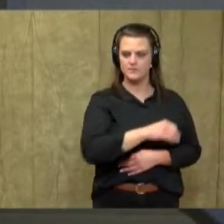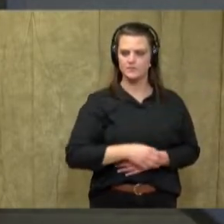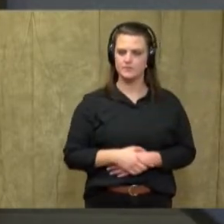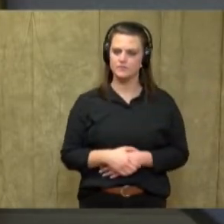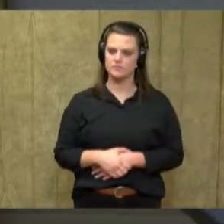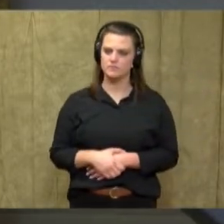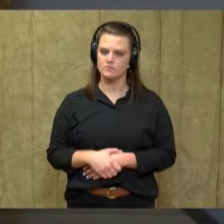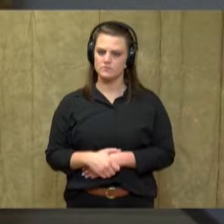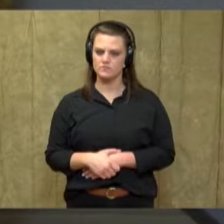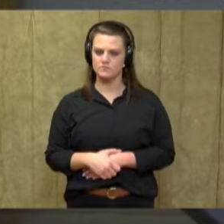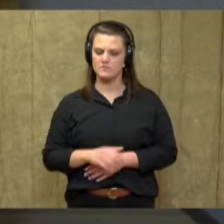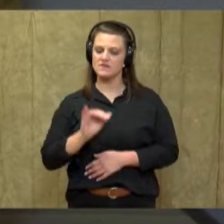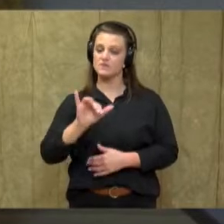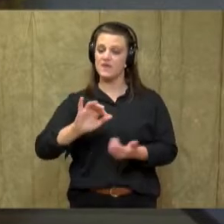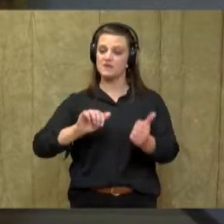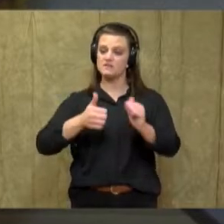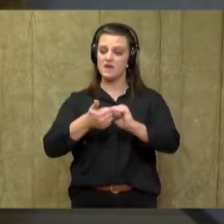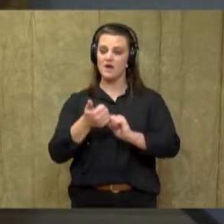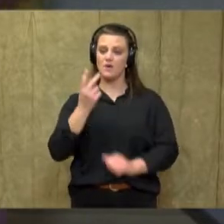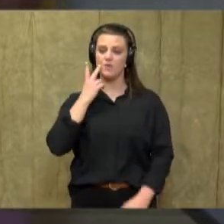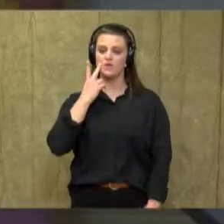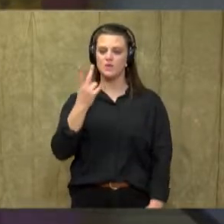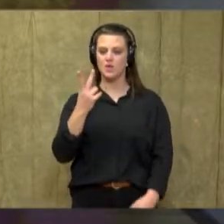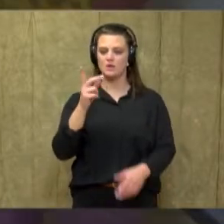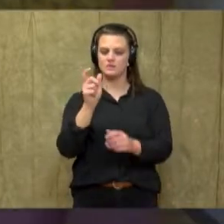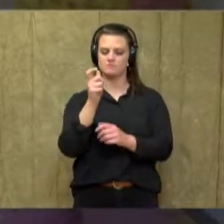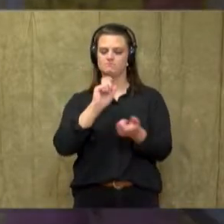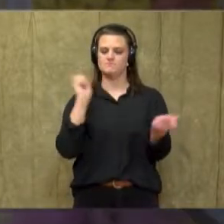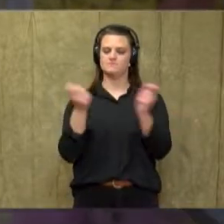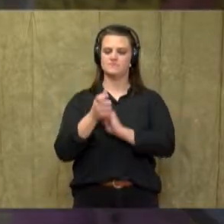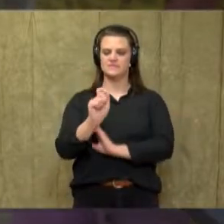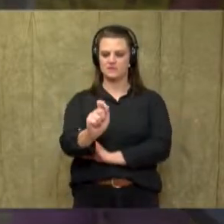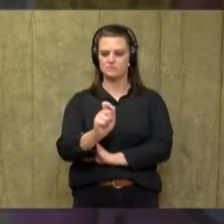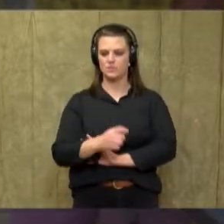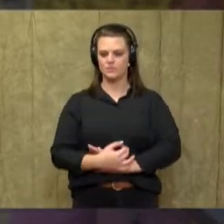hundredths. And that's how it would look like in decimal form.